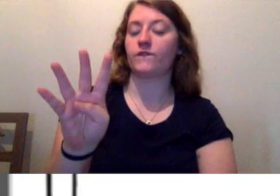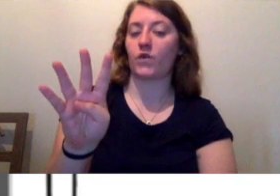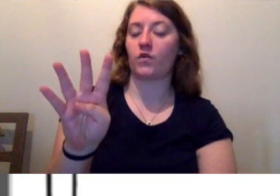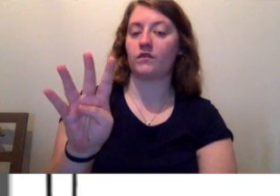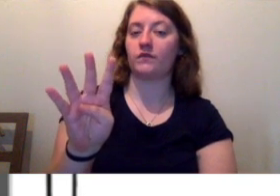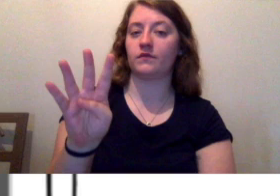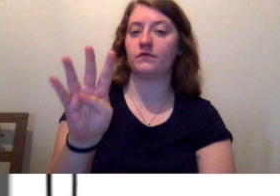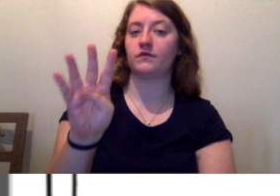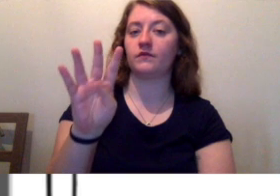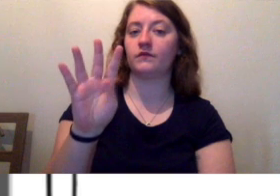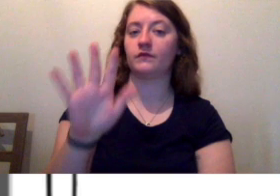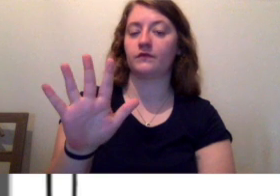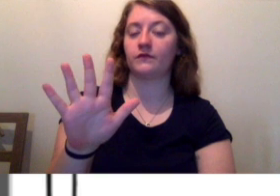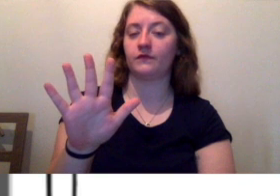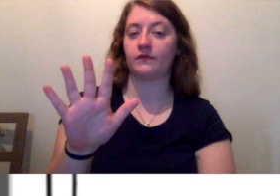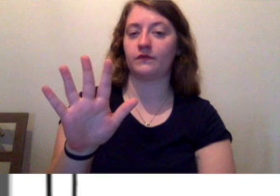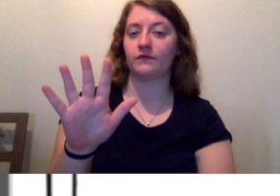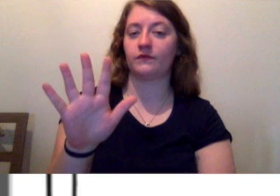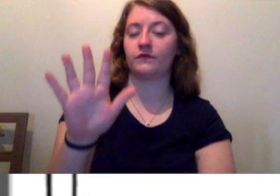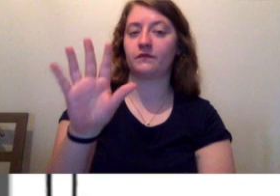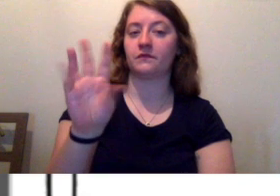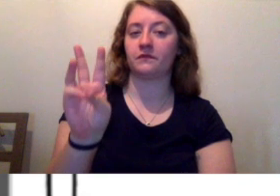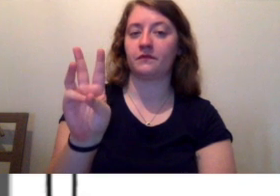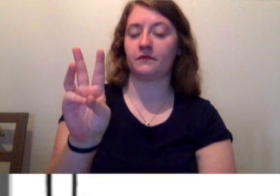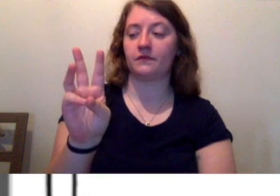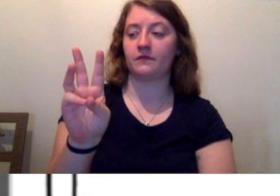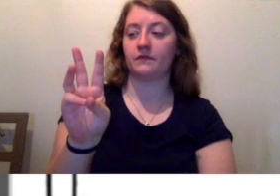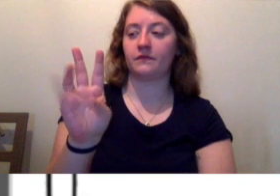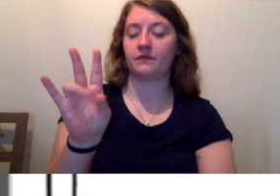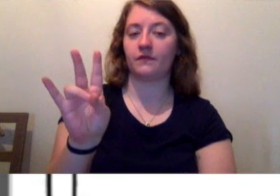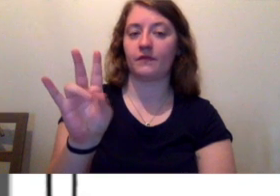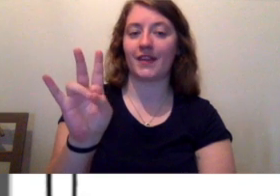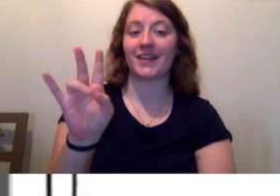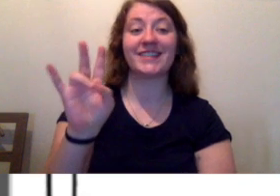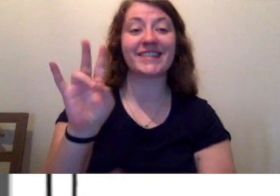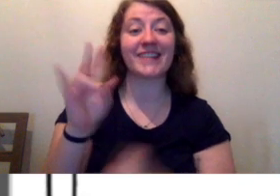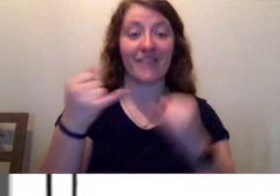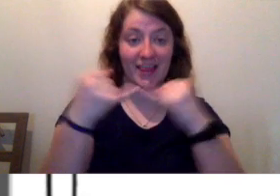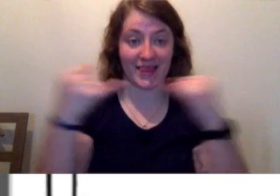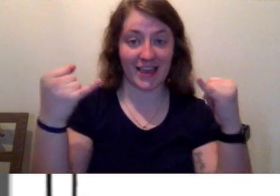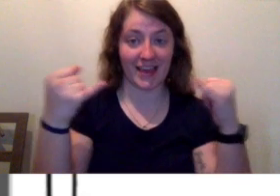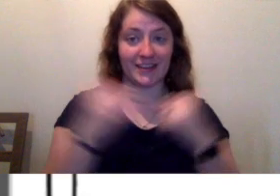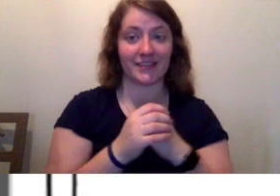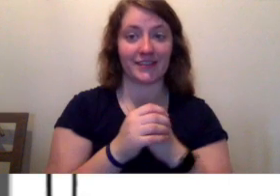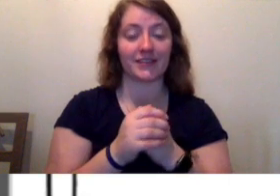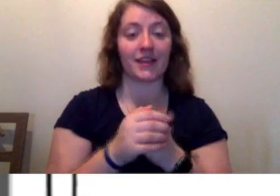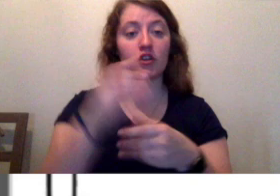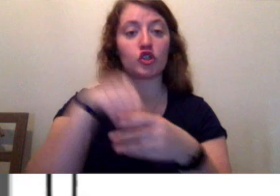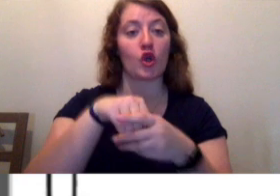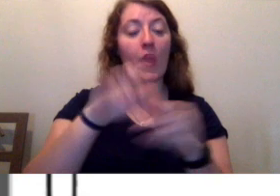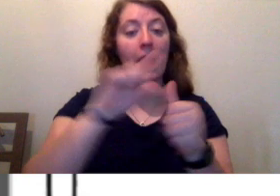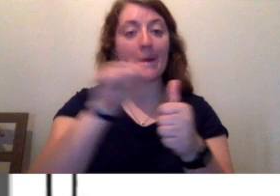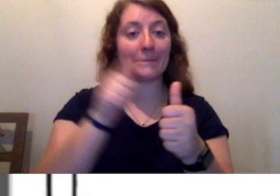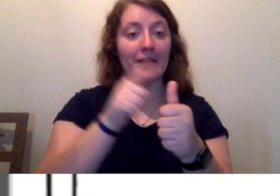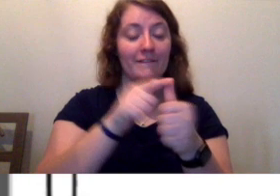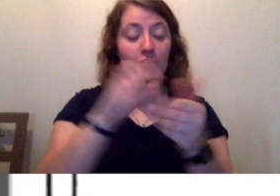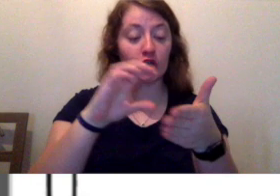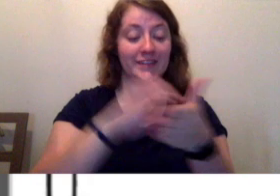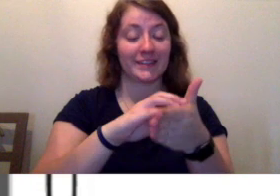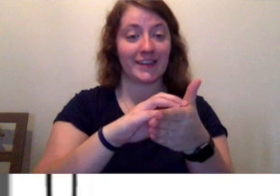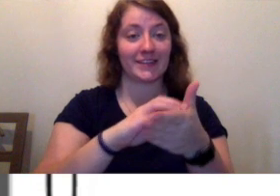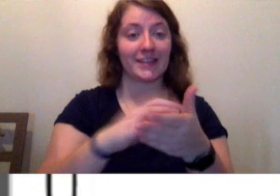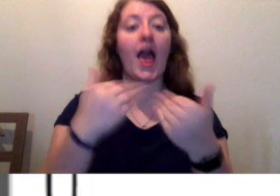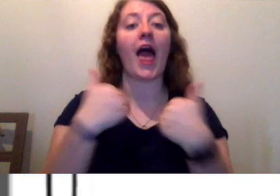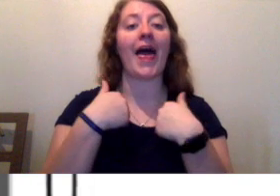four, five, six, seven. So in my first stanza, I